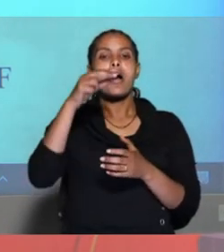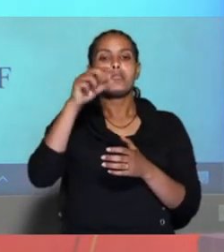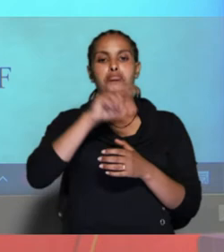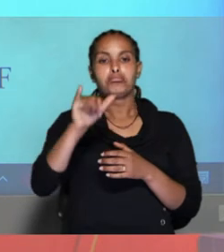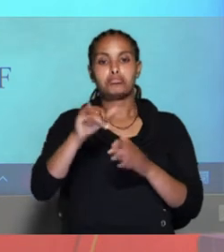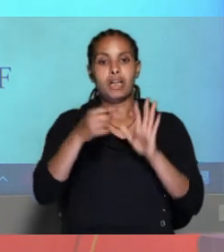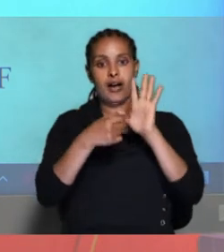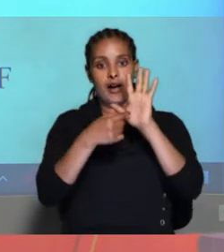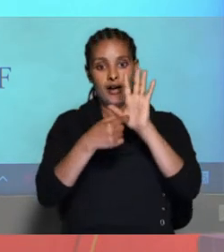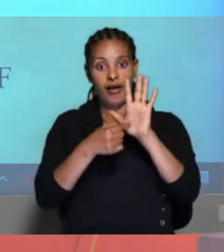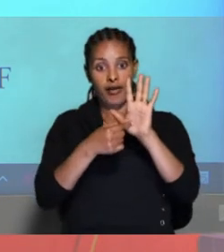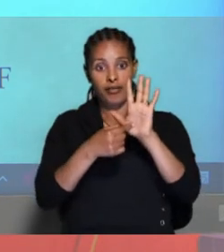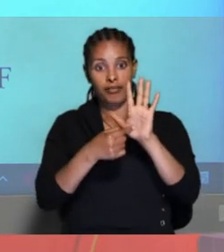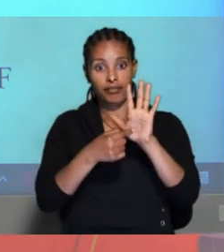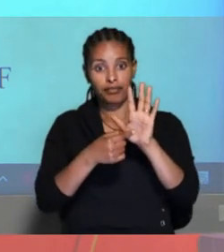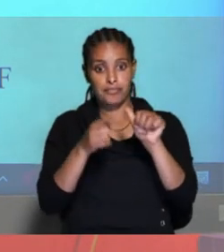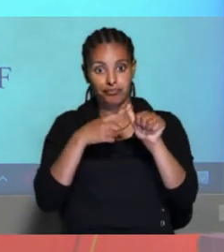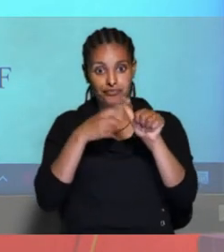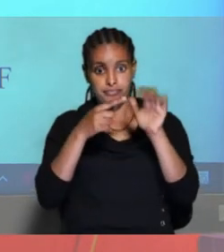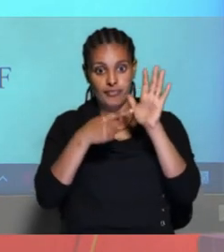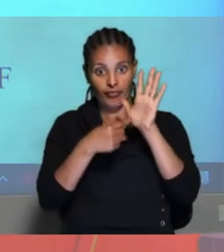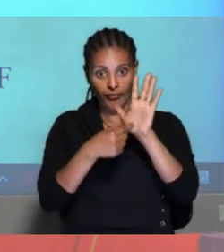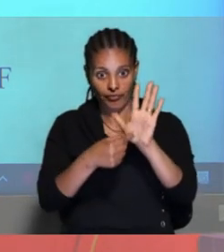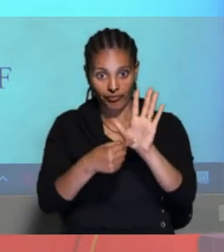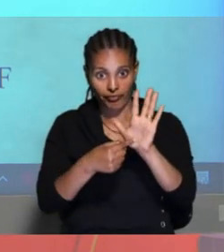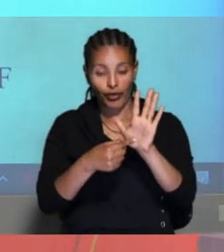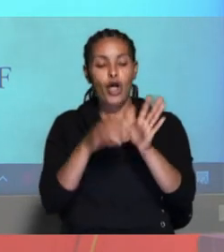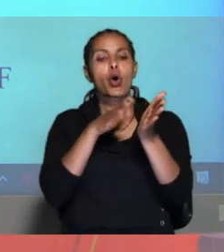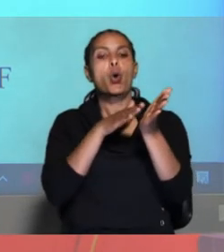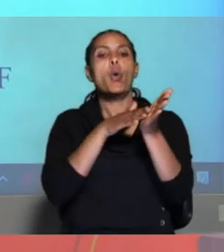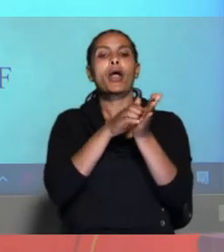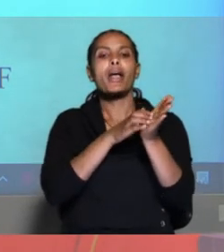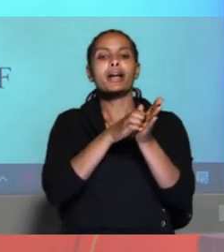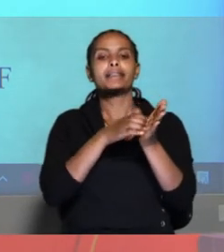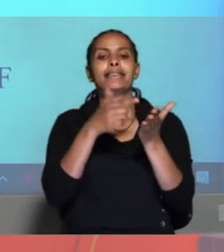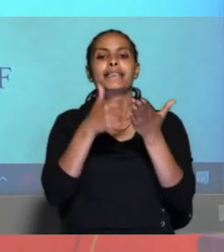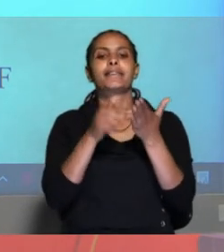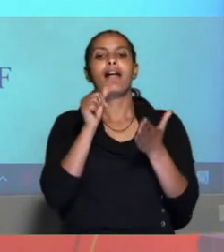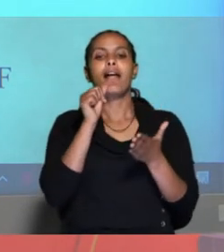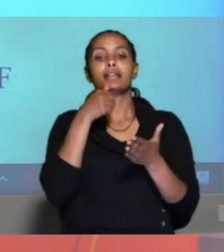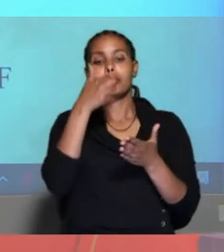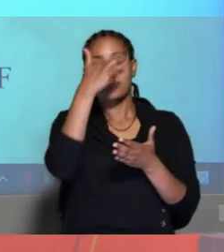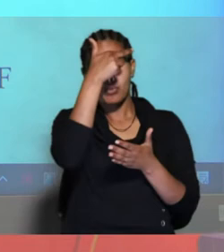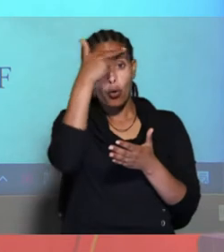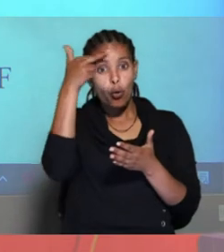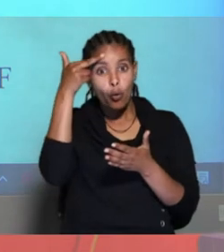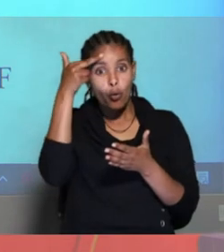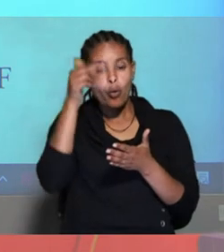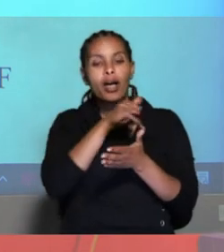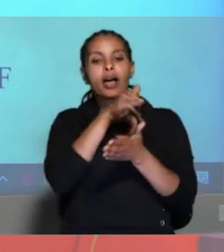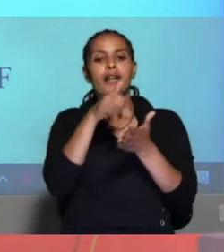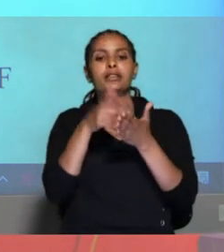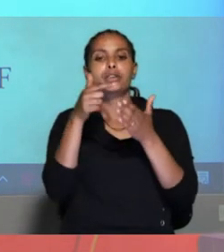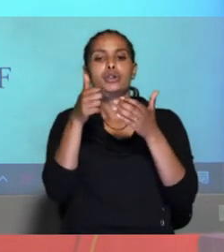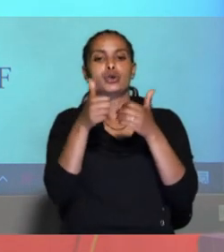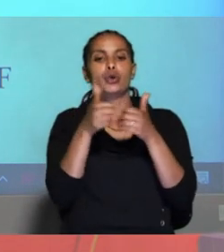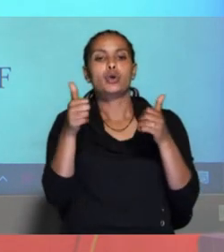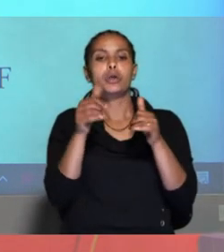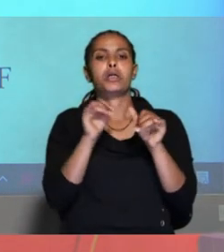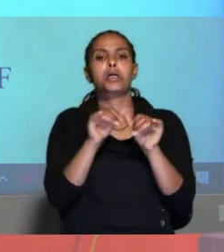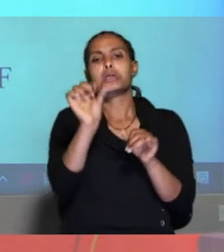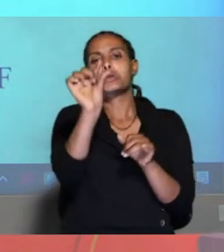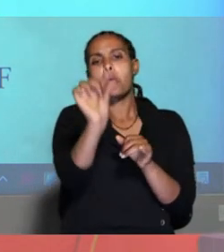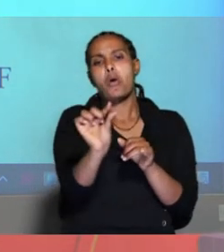Hydrocyanic acid is the weakest of these acids because its dissociation constant is small,